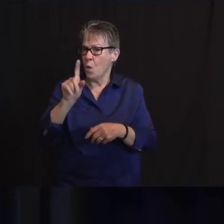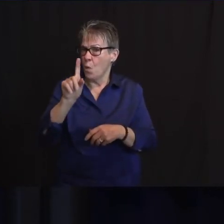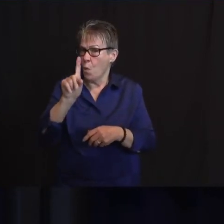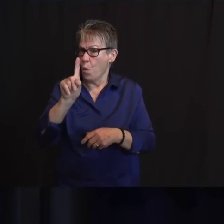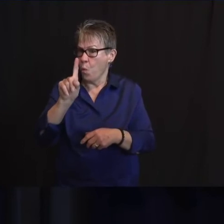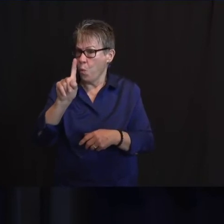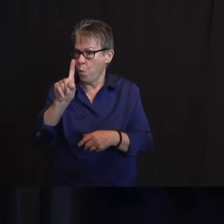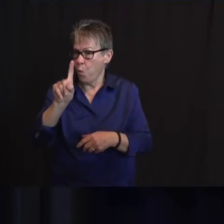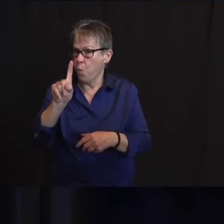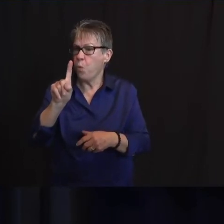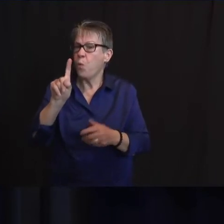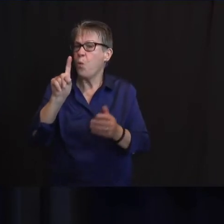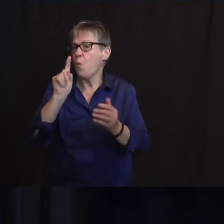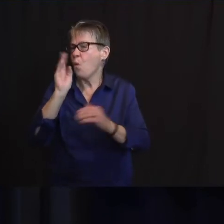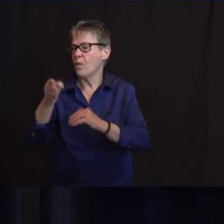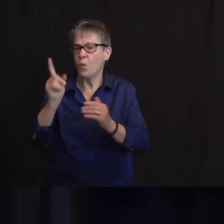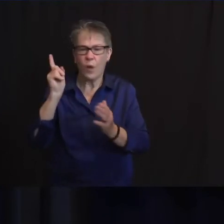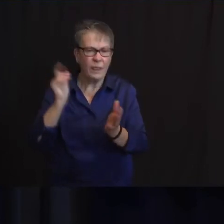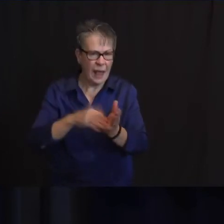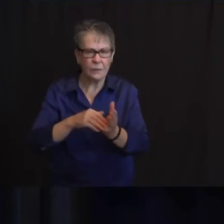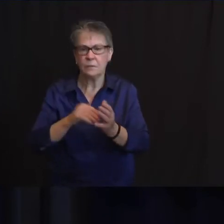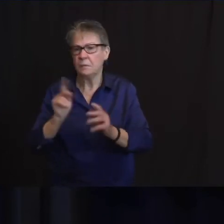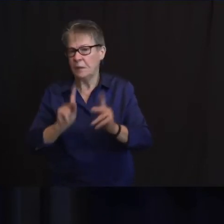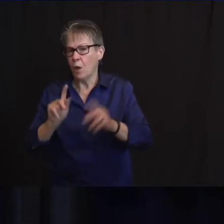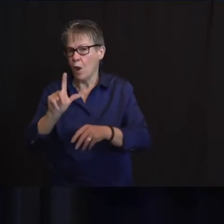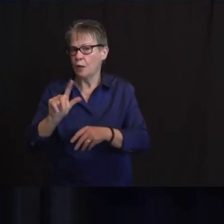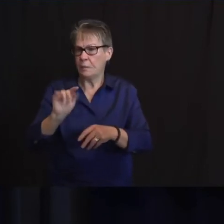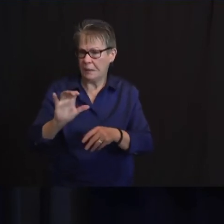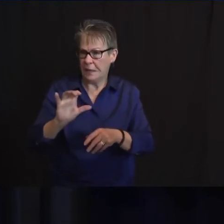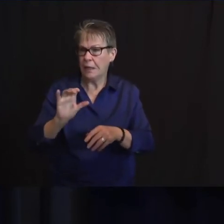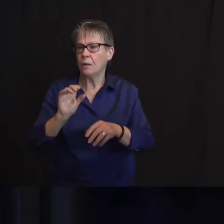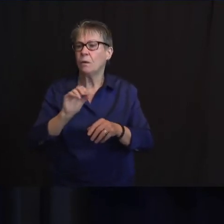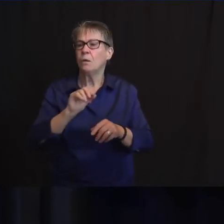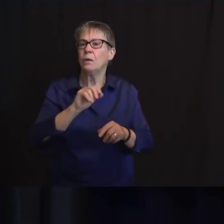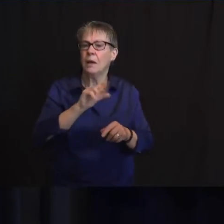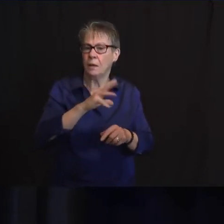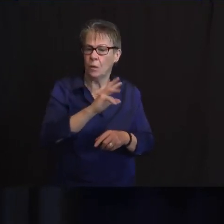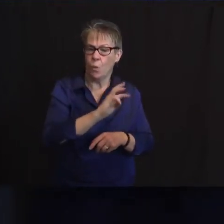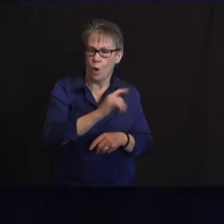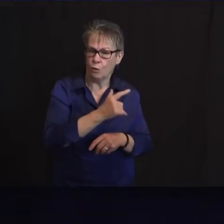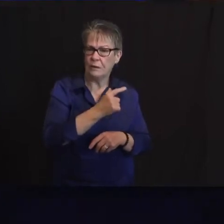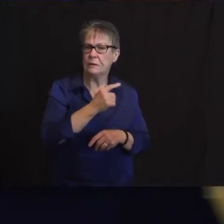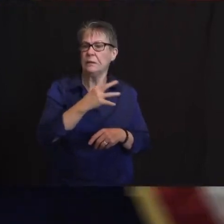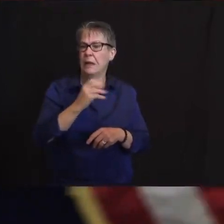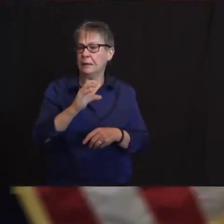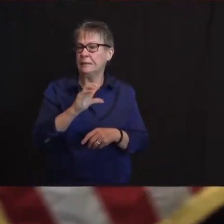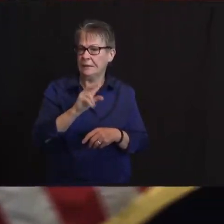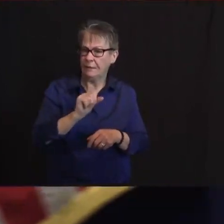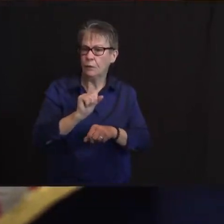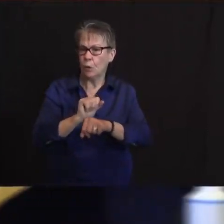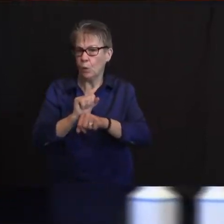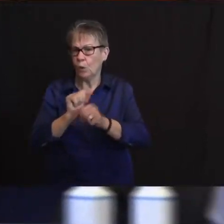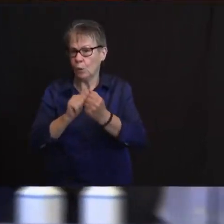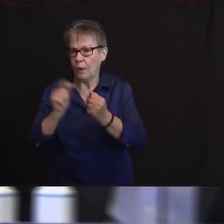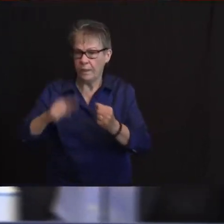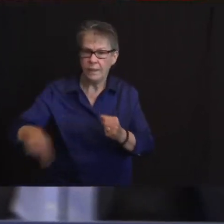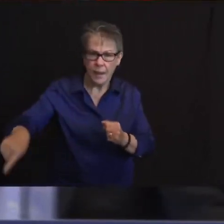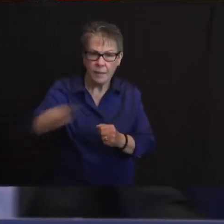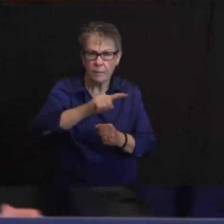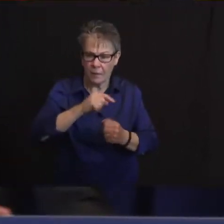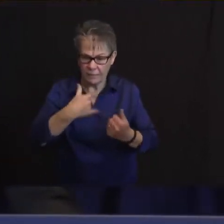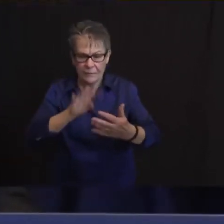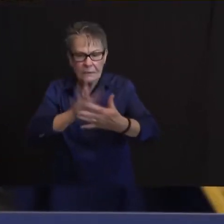scheduling will be through February. There's just so many. I show that they've gotten to 838 as of this morning. I don't know if